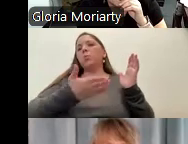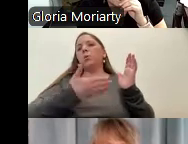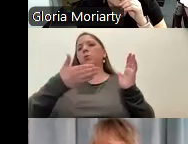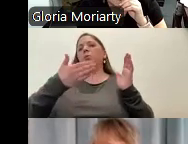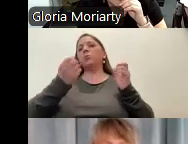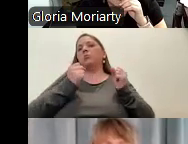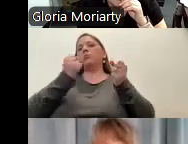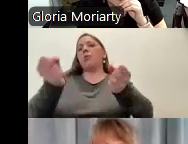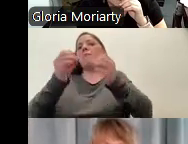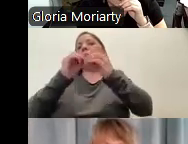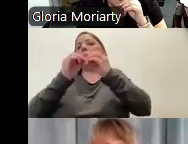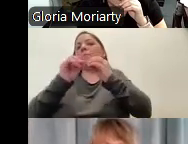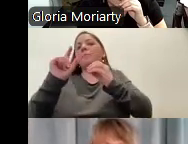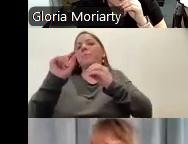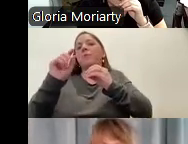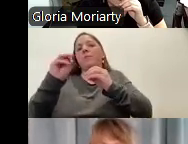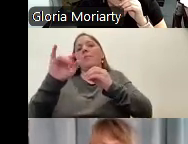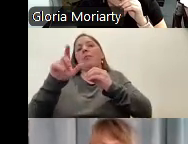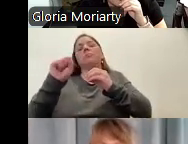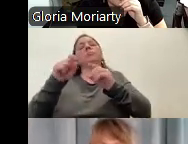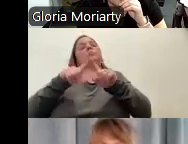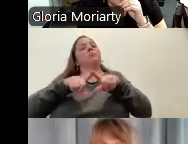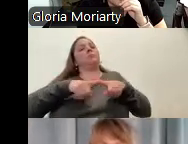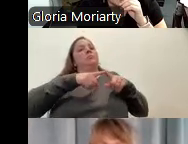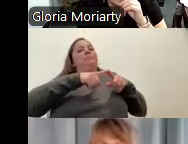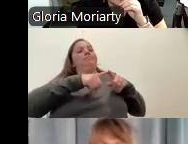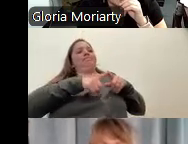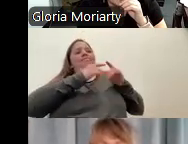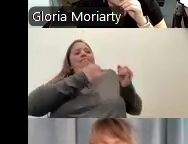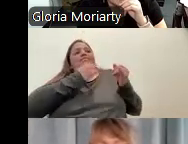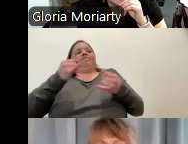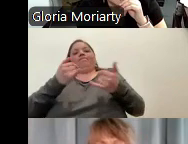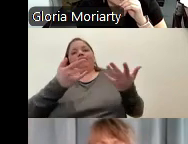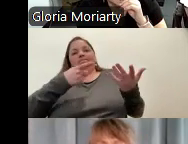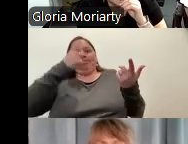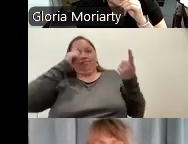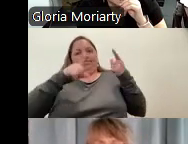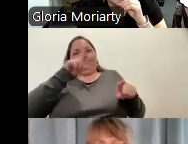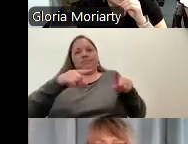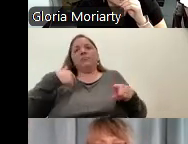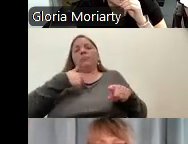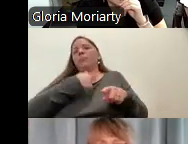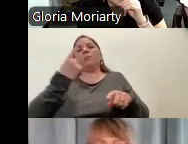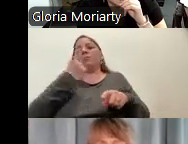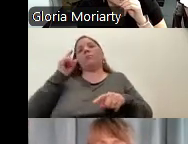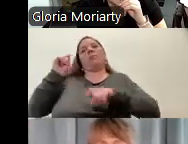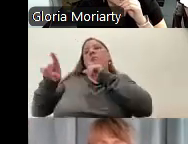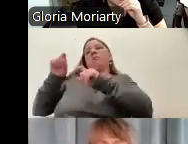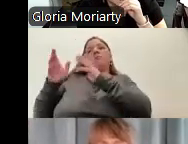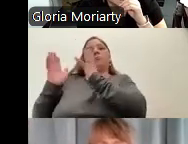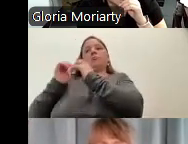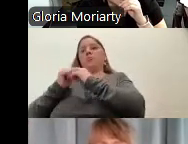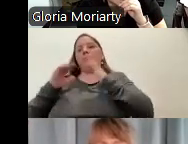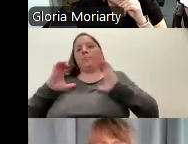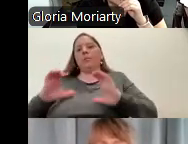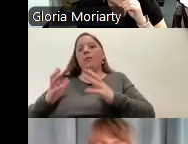that to take them. And it depends for the trip program where, we like to talk to our clients. So it's not, we want